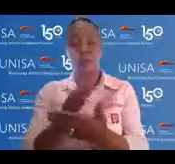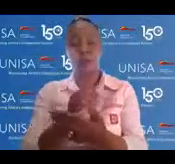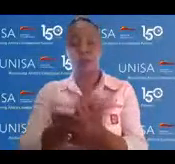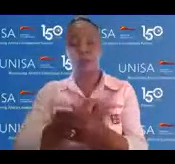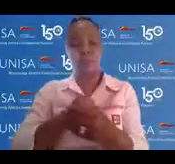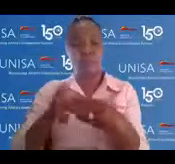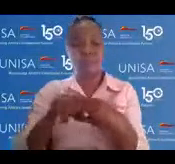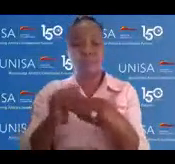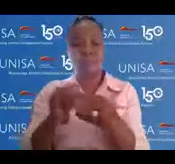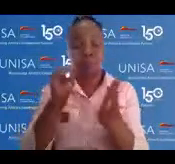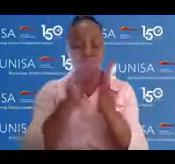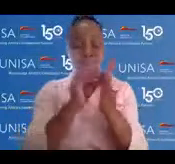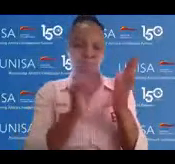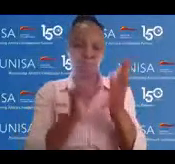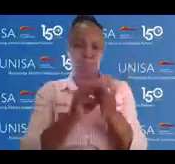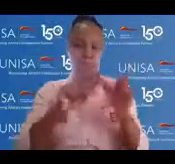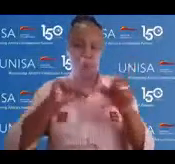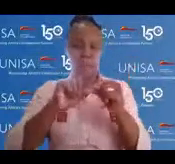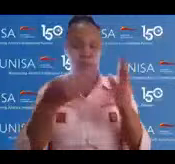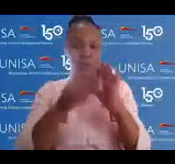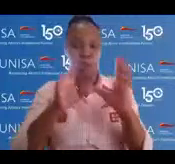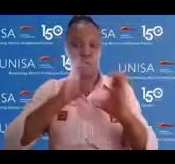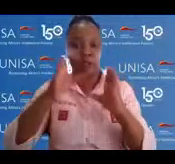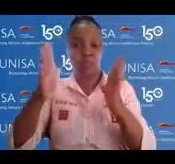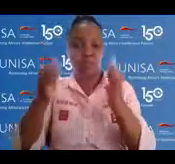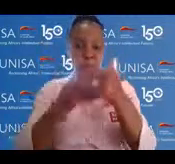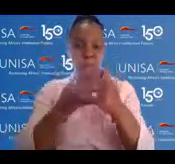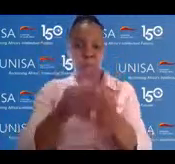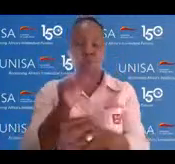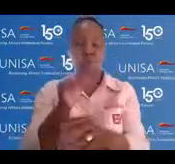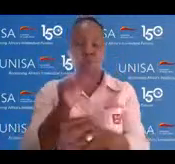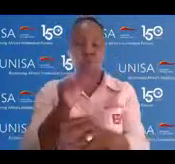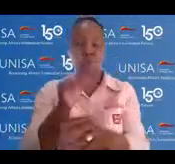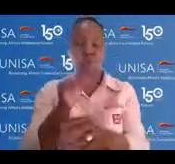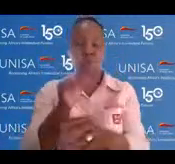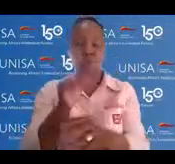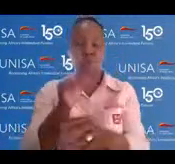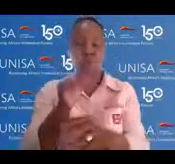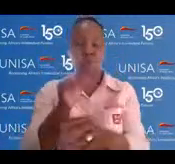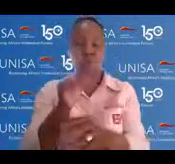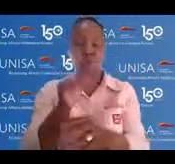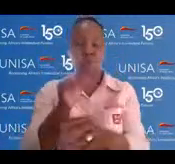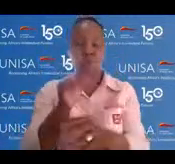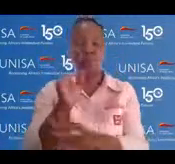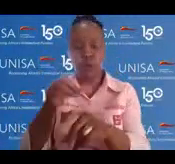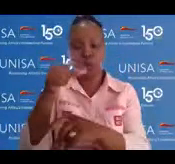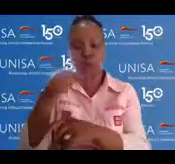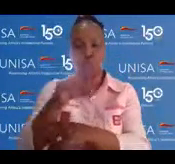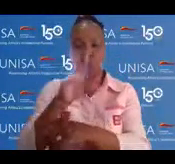chat, and you may also take a picture of the QR